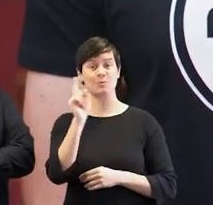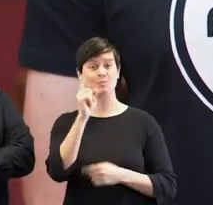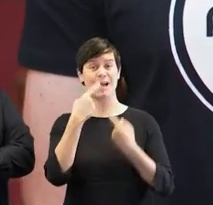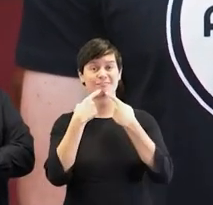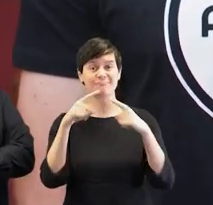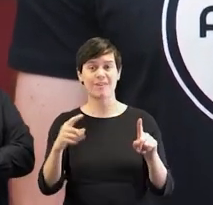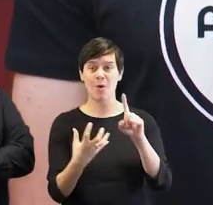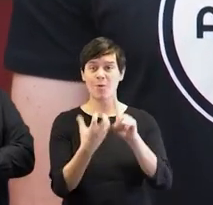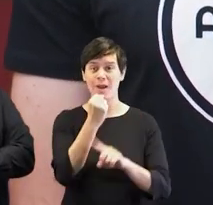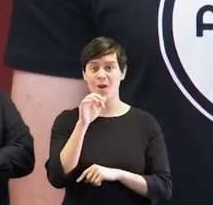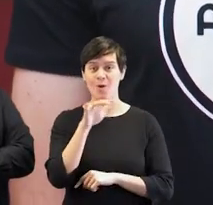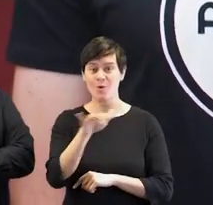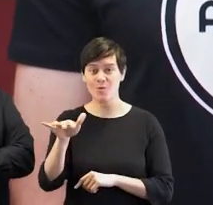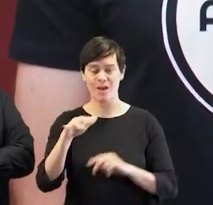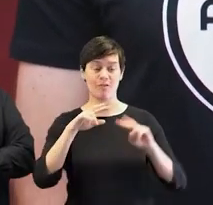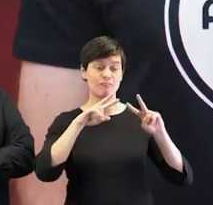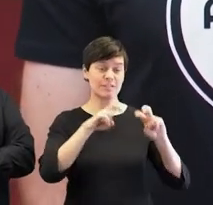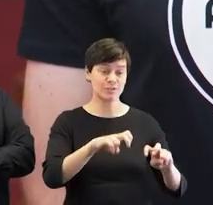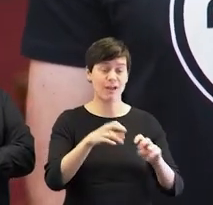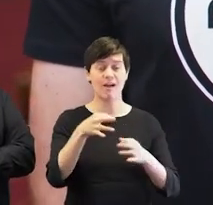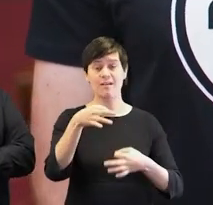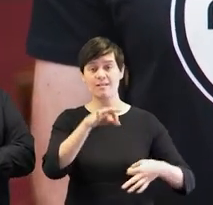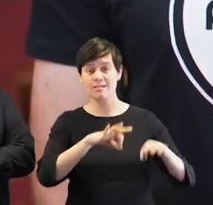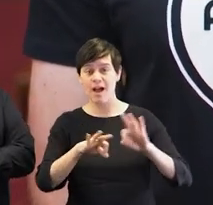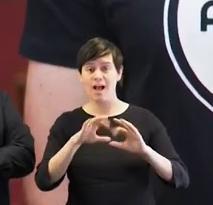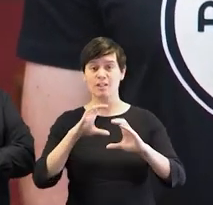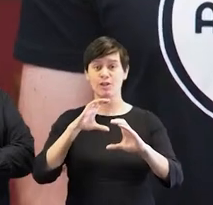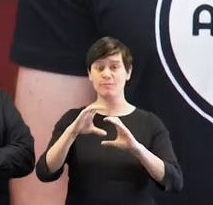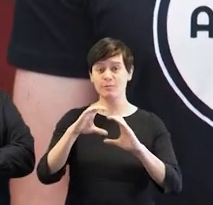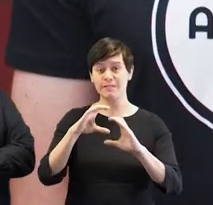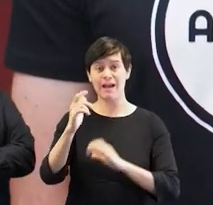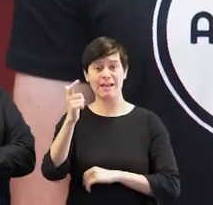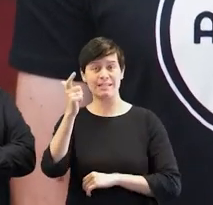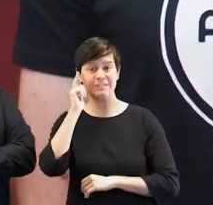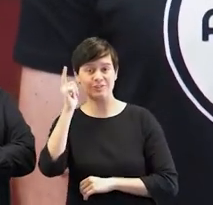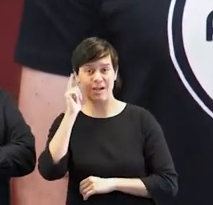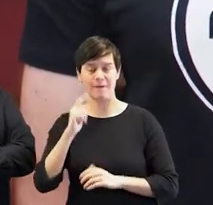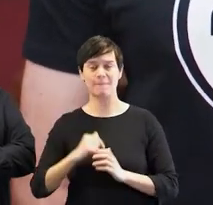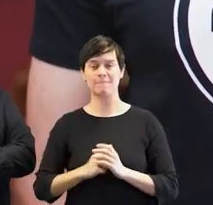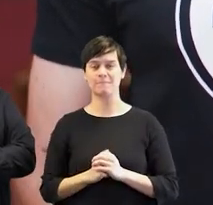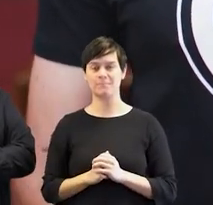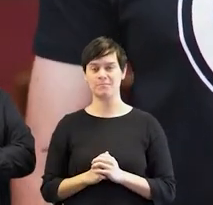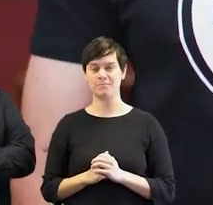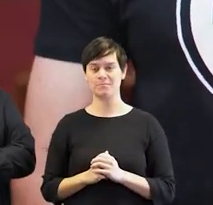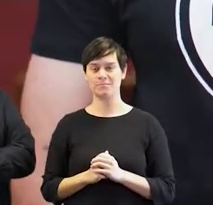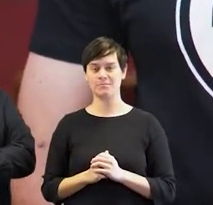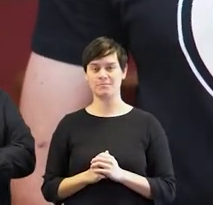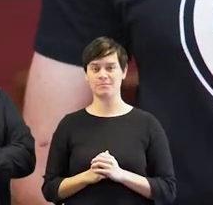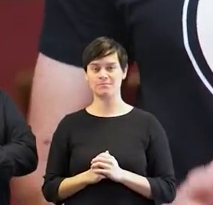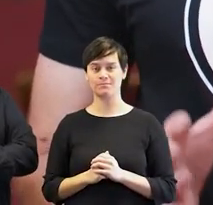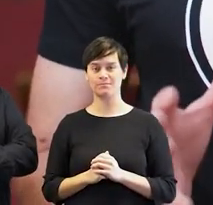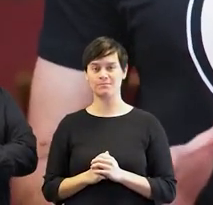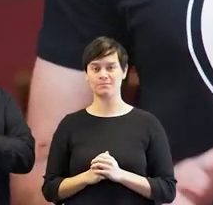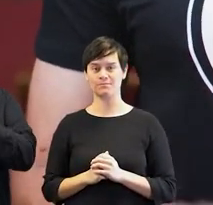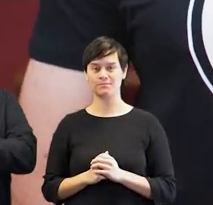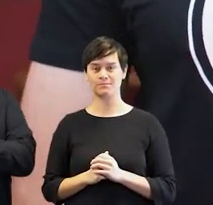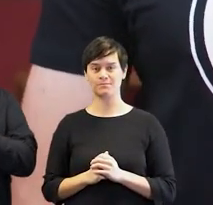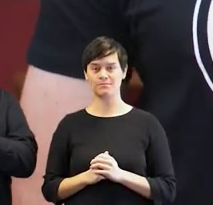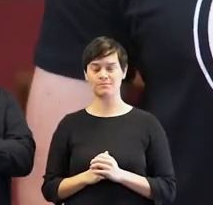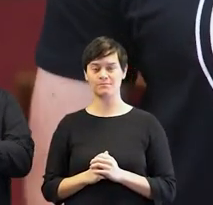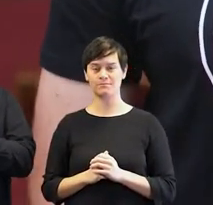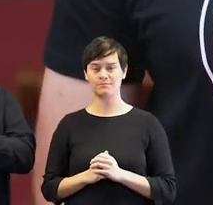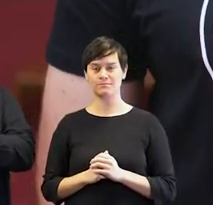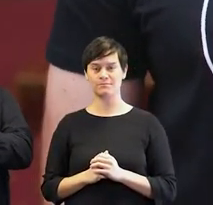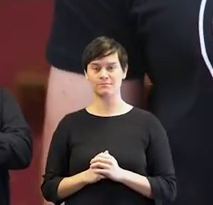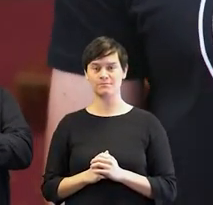researchers and scientists, communicator and science teacher for 2019. The interruption of COVID-19 means this year's winners